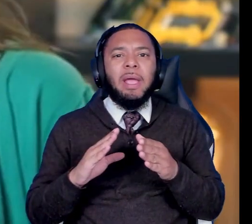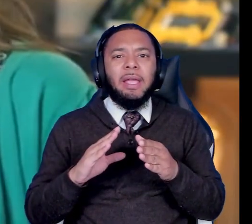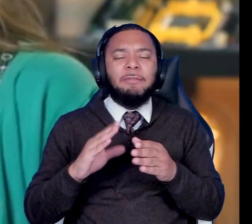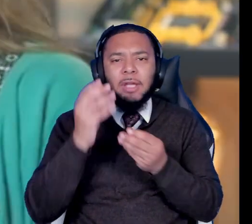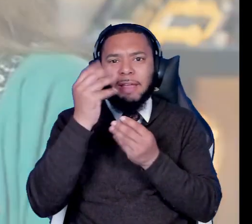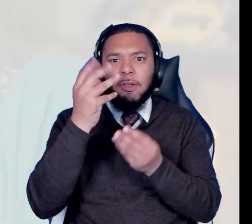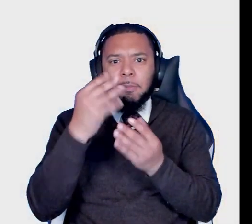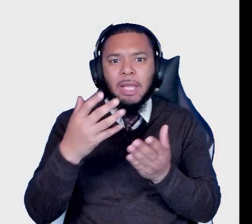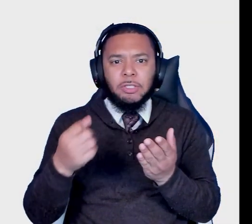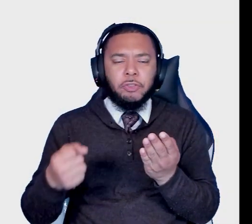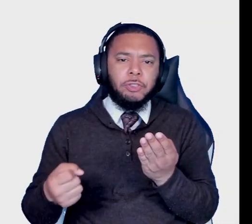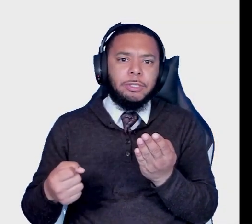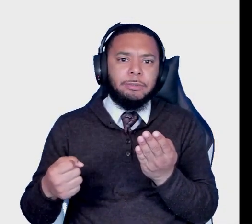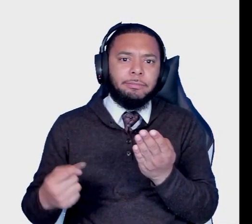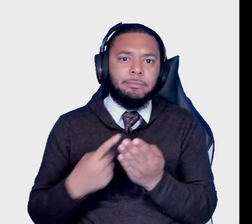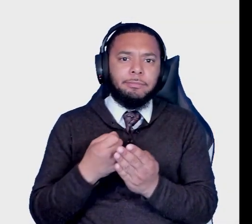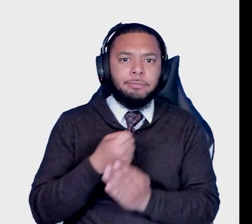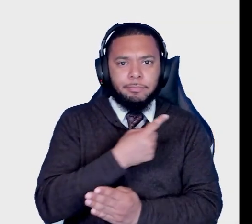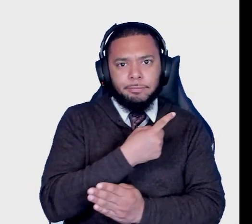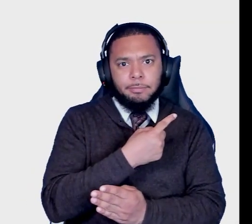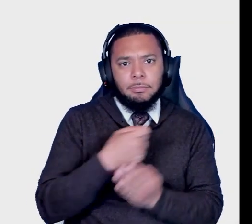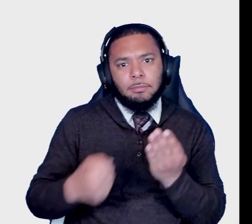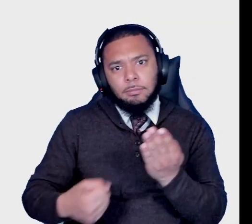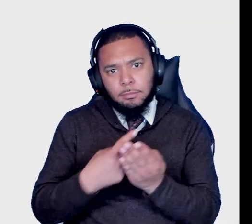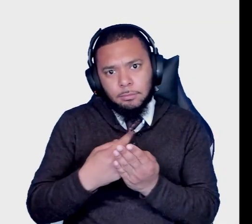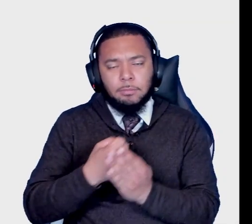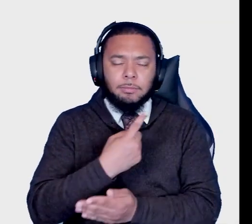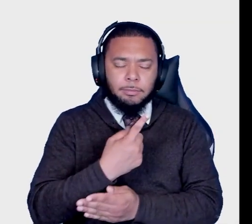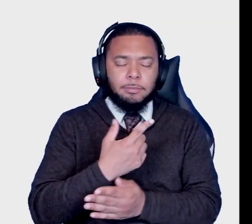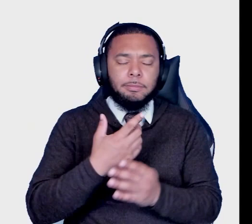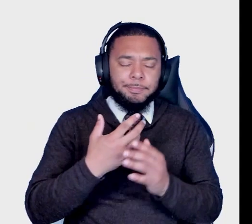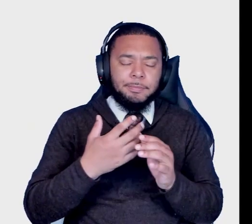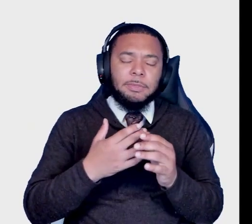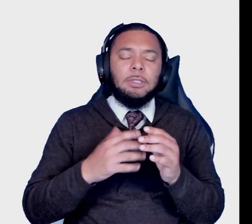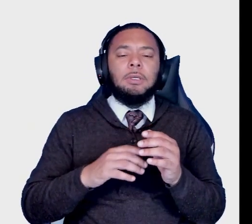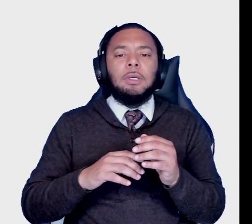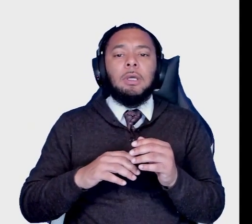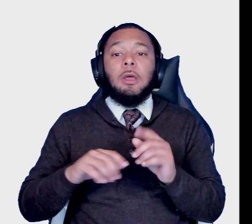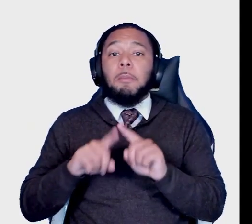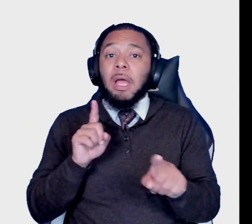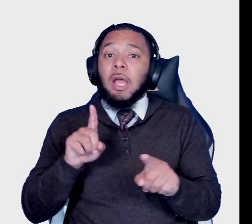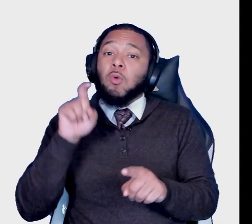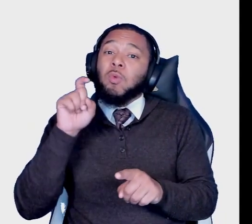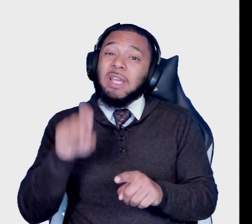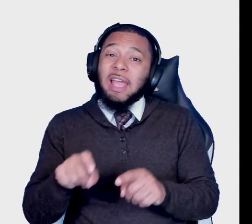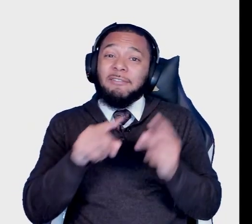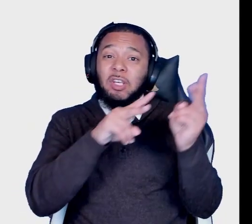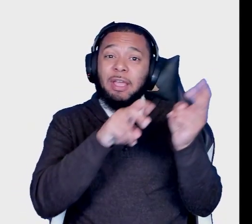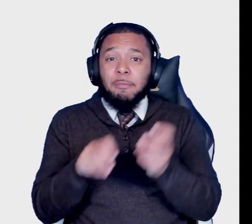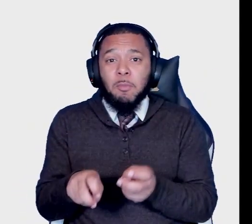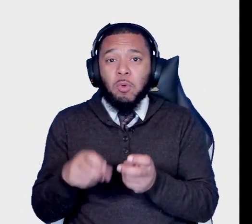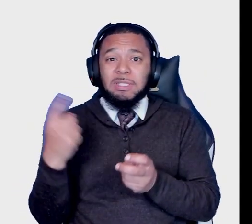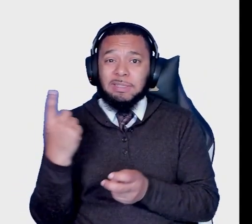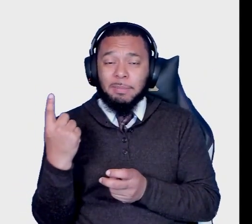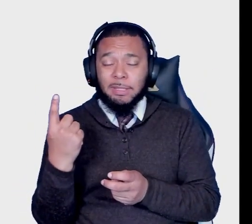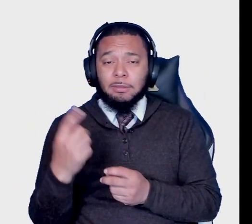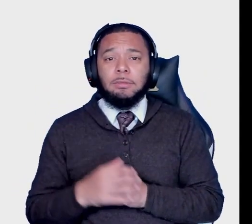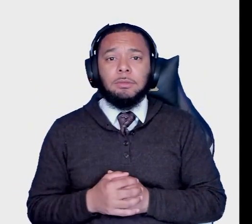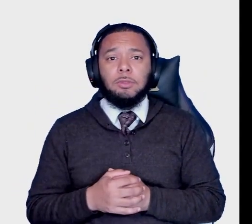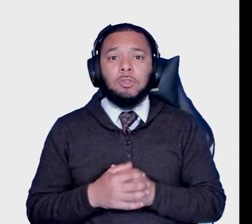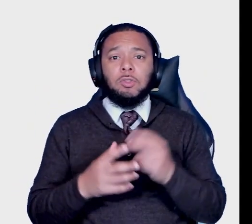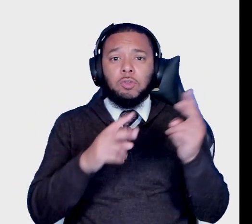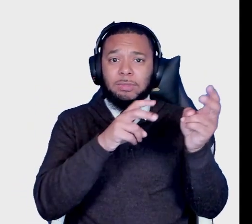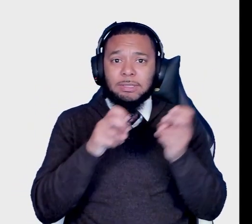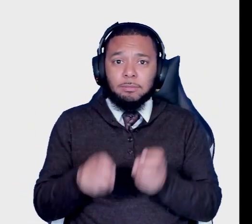computer. But in order to use the scanner, we do have to import something. So what we're going to import now is